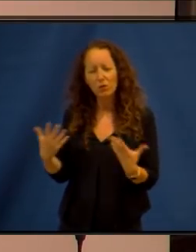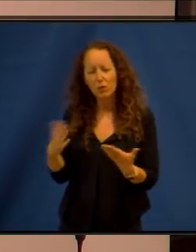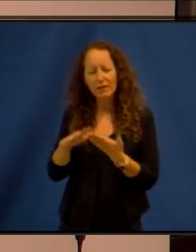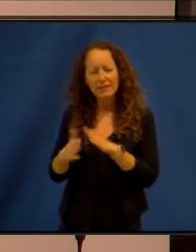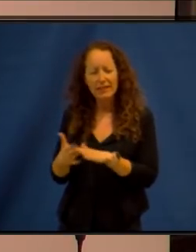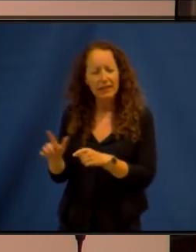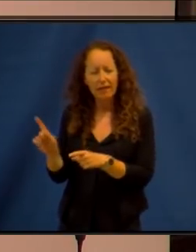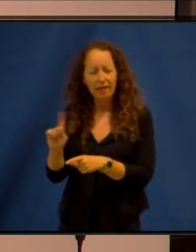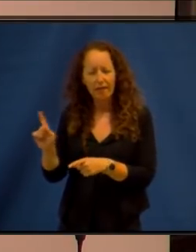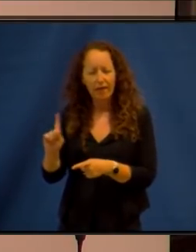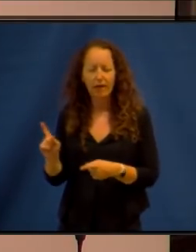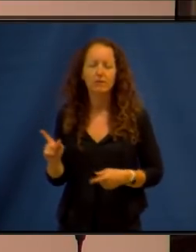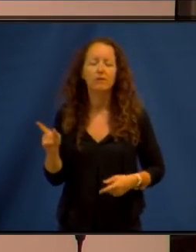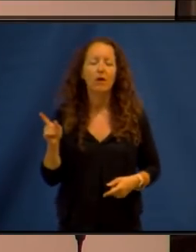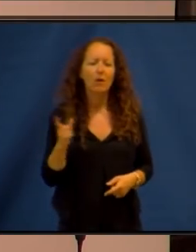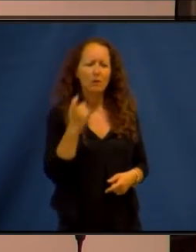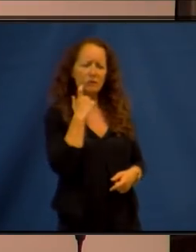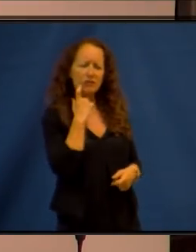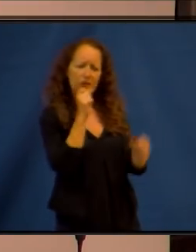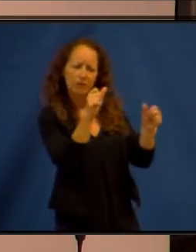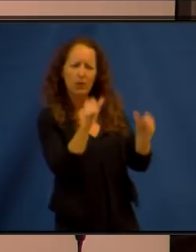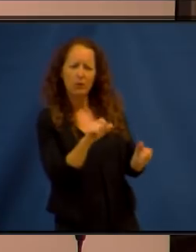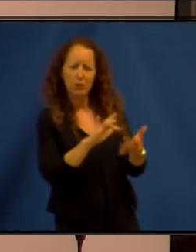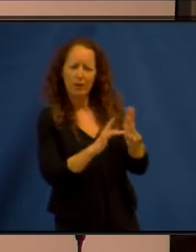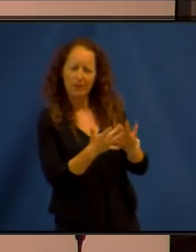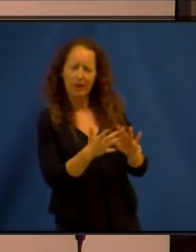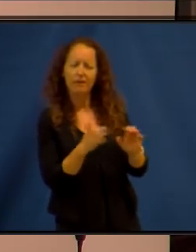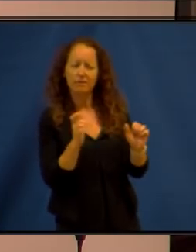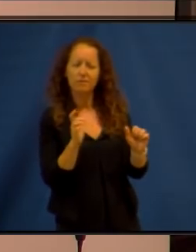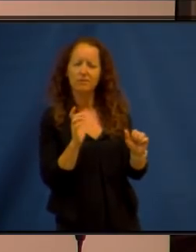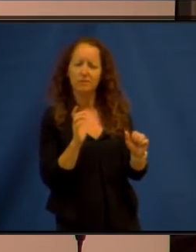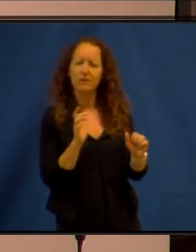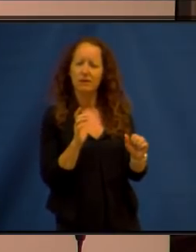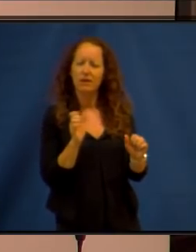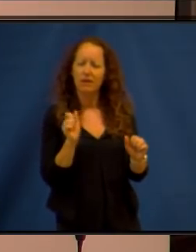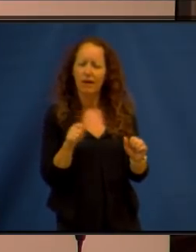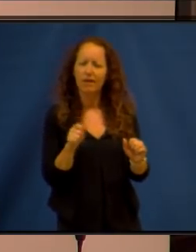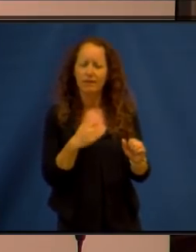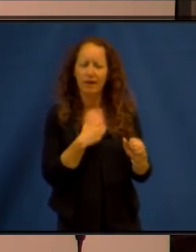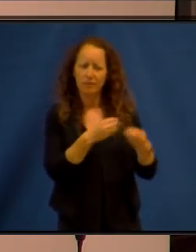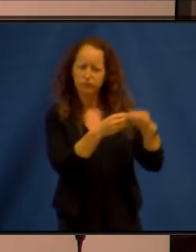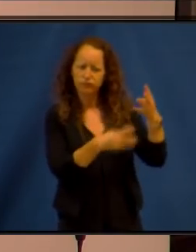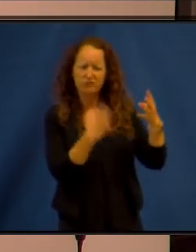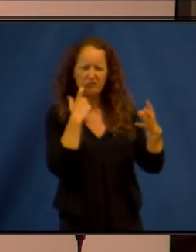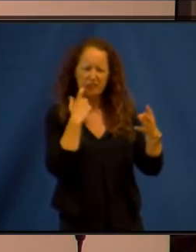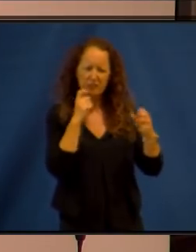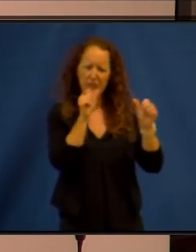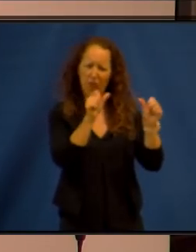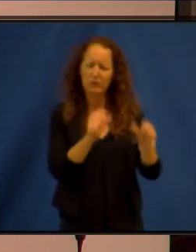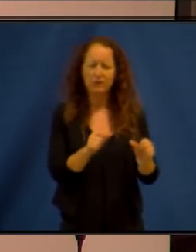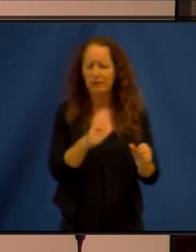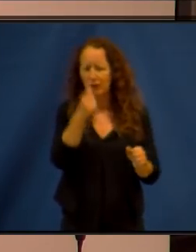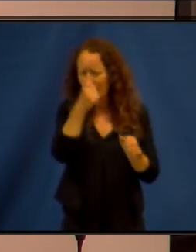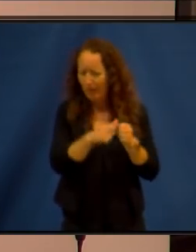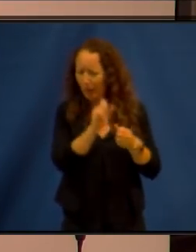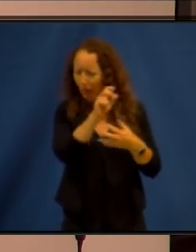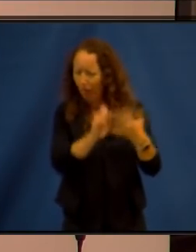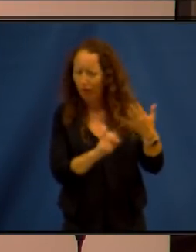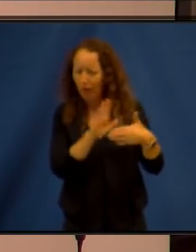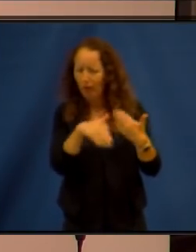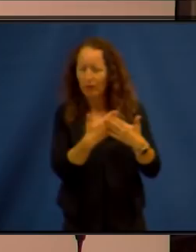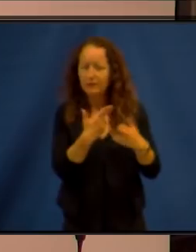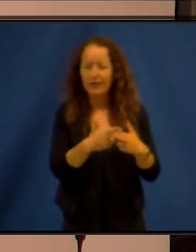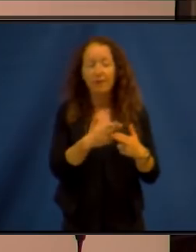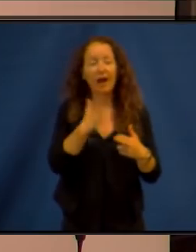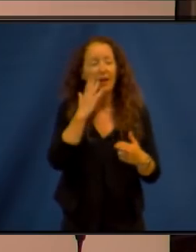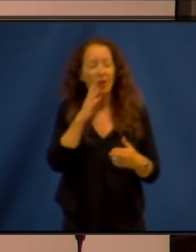that yes. A better way of doing it? Yes, and if not, please reach out to me and I will make sure I spell that out for everybody. We had a lot of questions about that. We understand